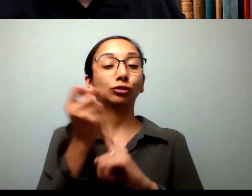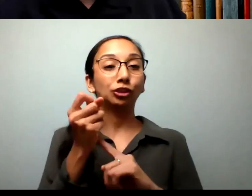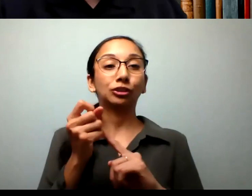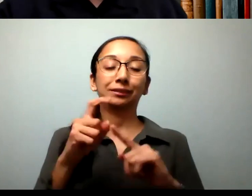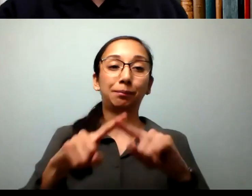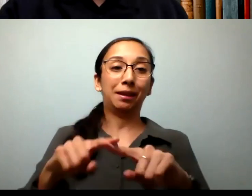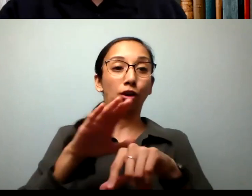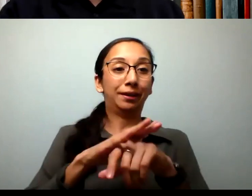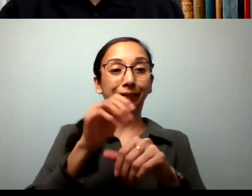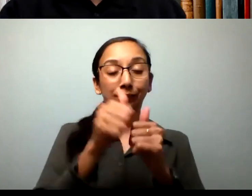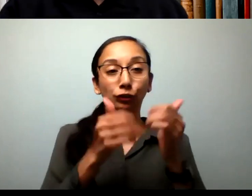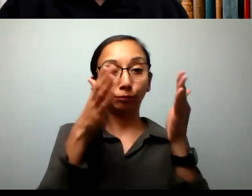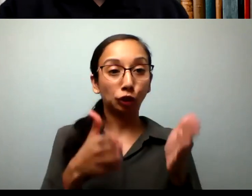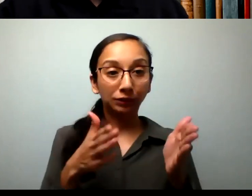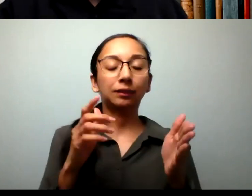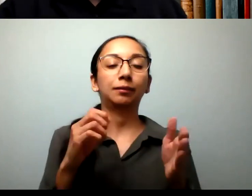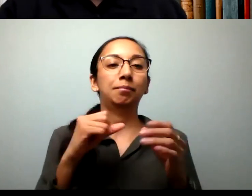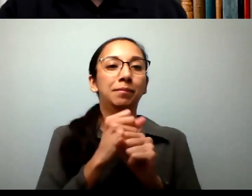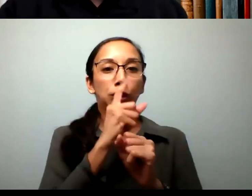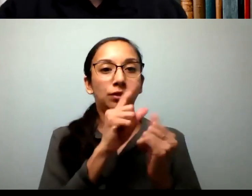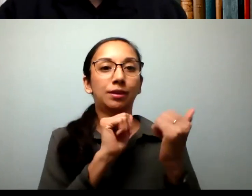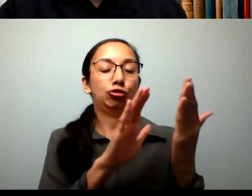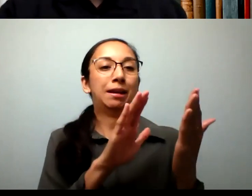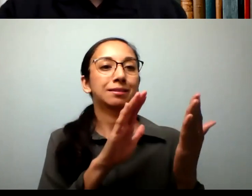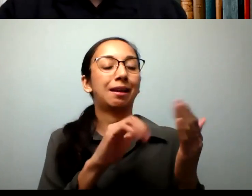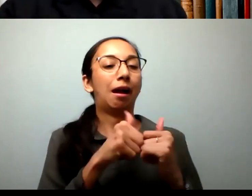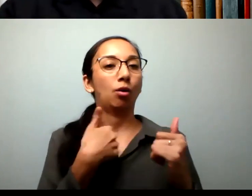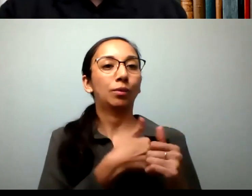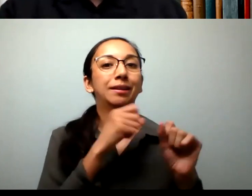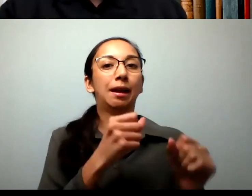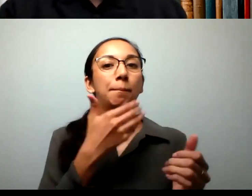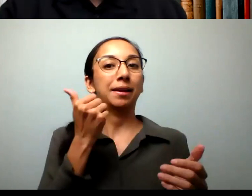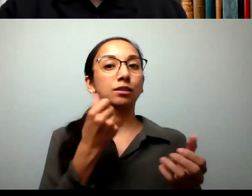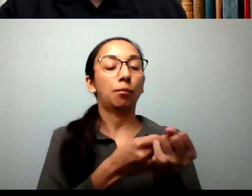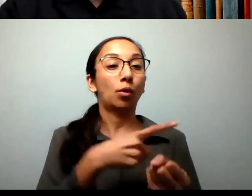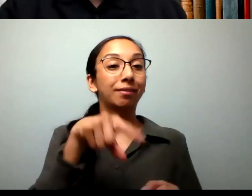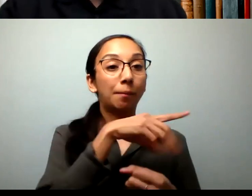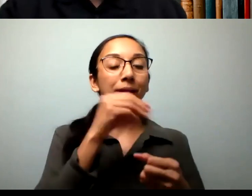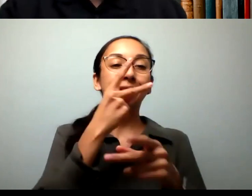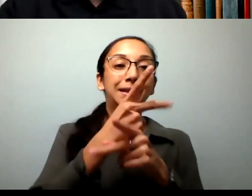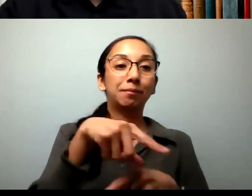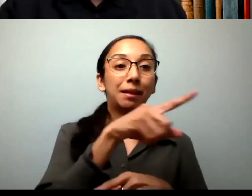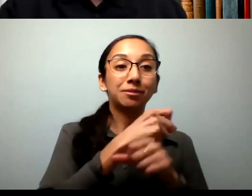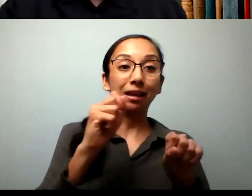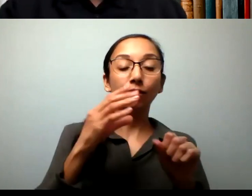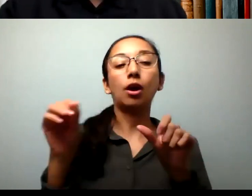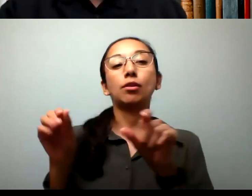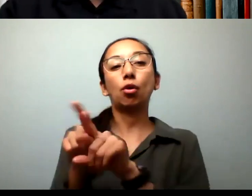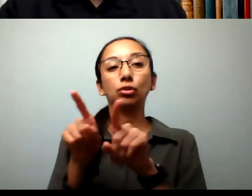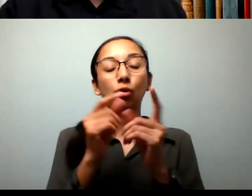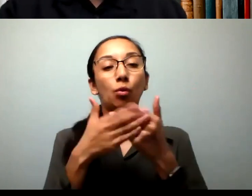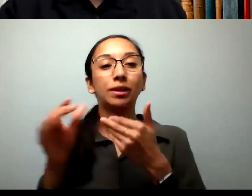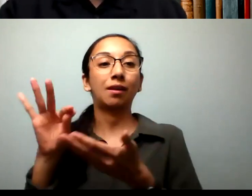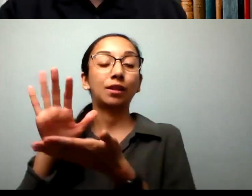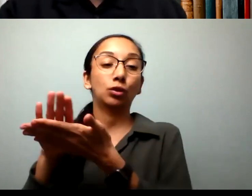case-by-case basis, be able to address the needs of the student and how we can best support them, yet keep them safe, as well as the rest of the school and the other